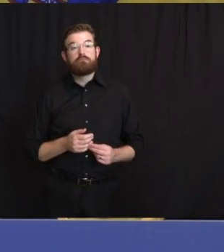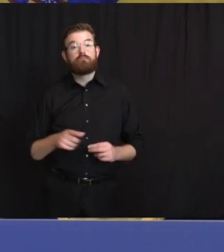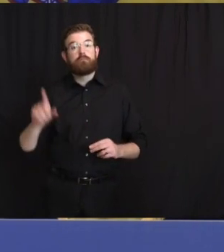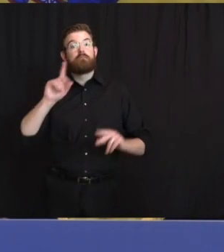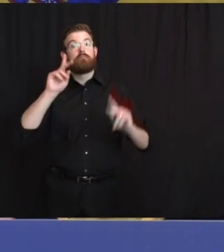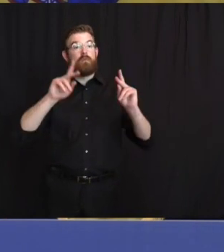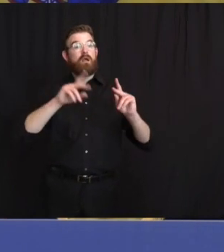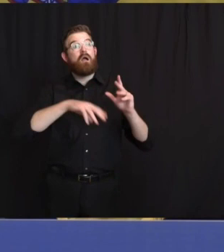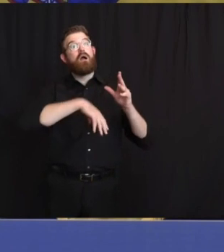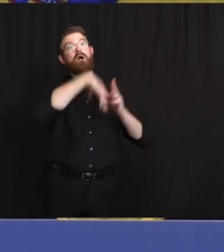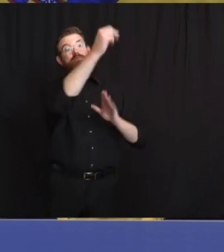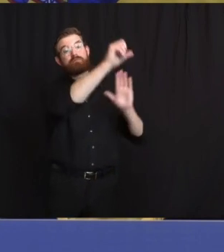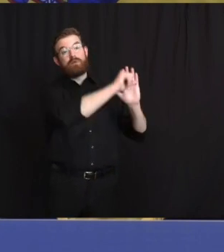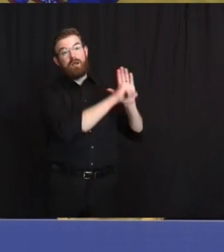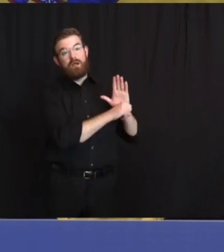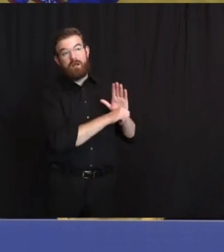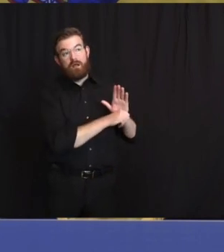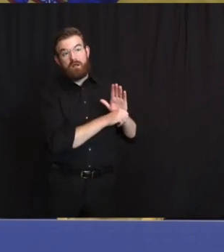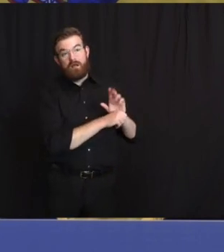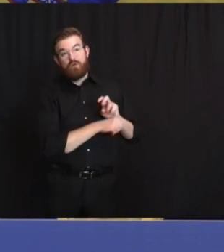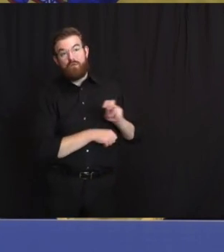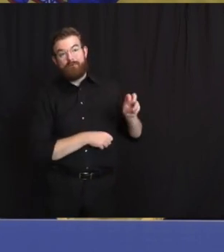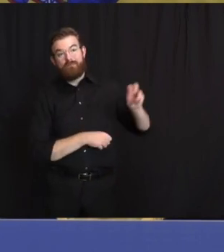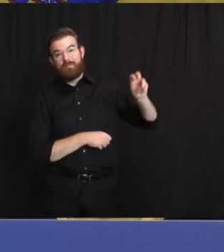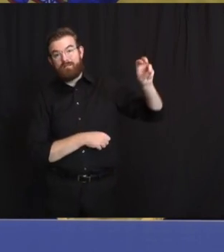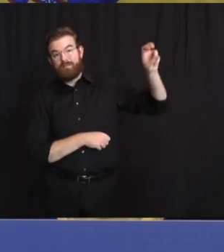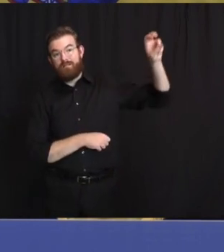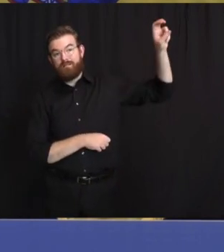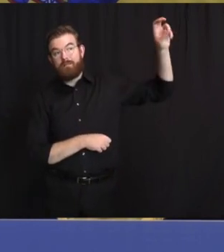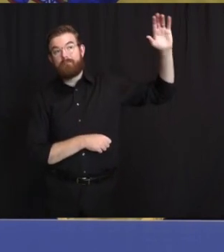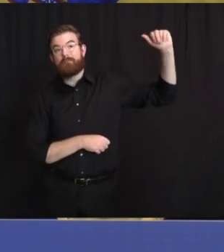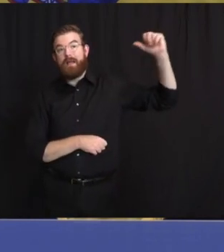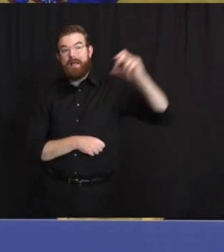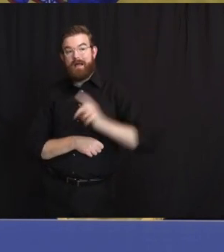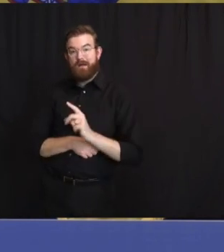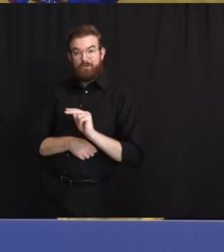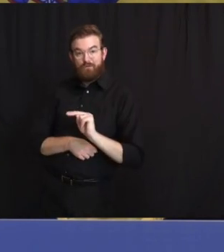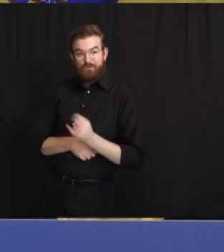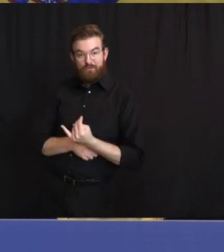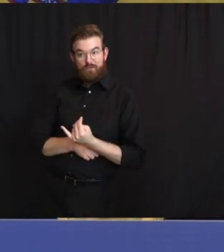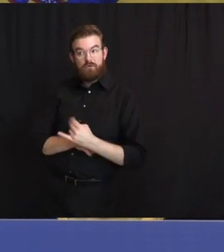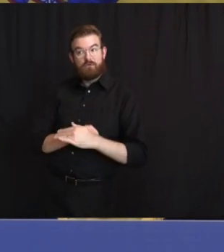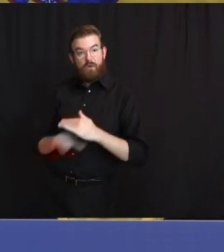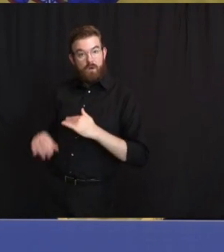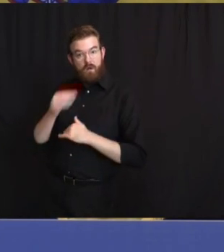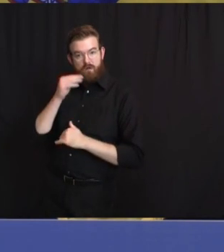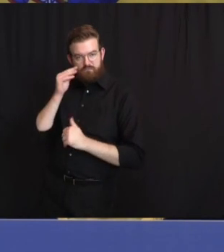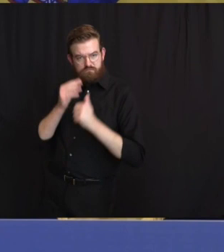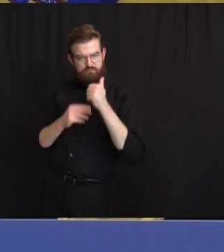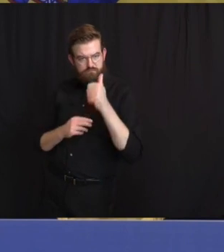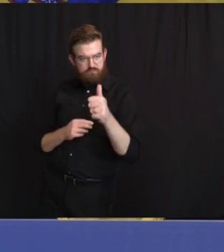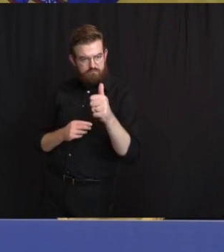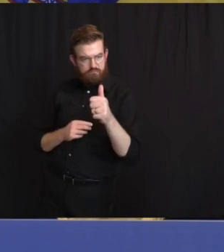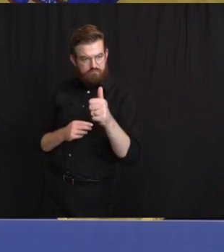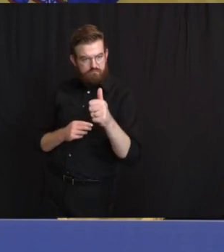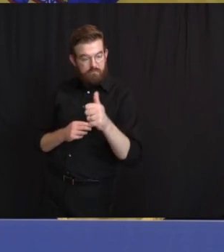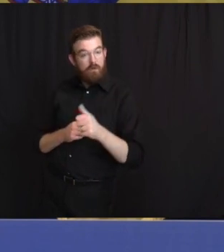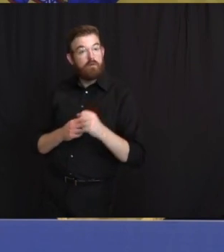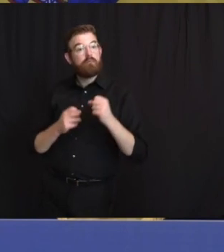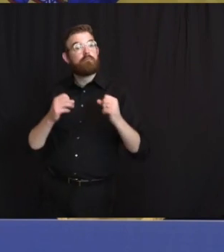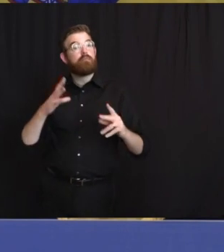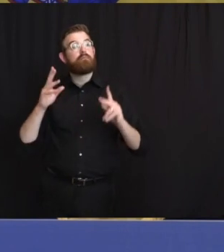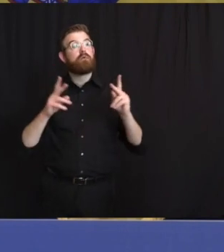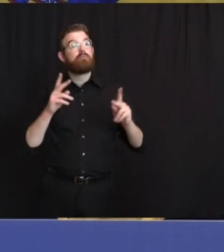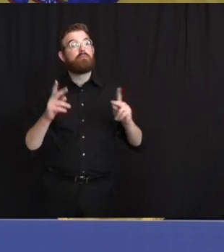a lot of folks aren't leaving New Jersey. They've put off whatever travel to these states that they were otherwise going to go